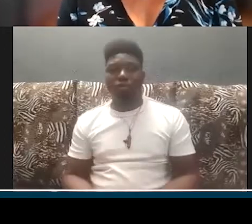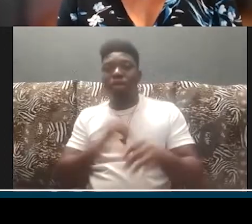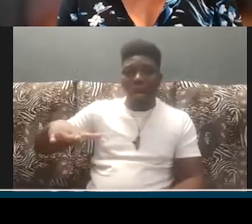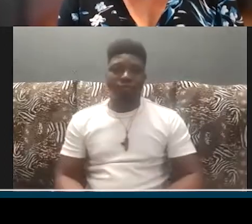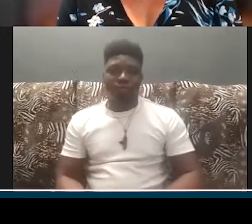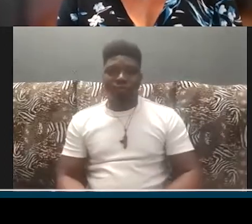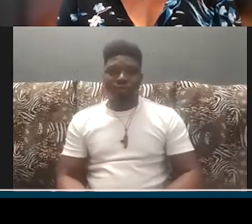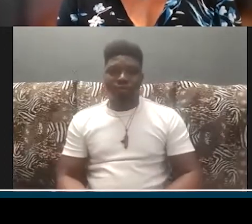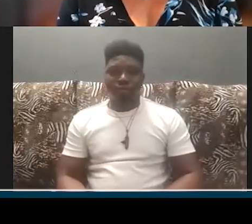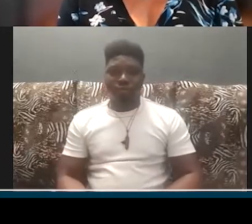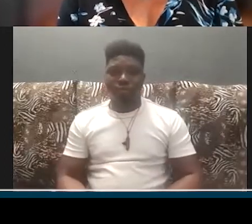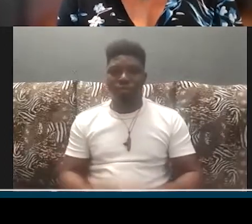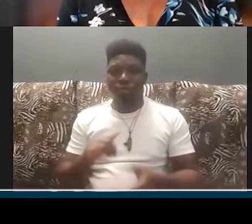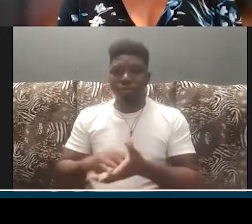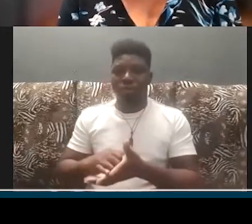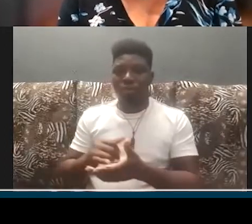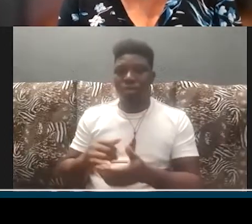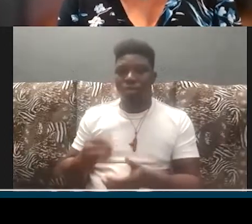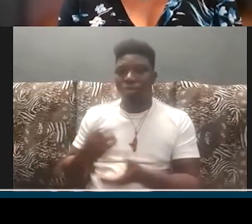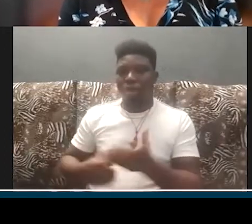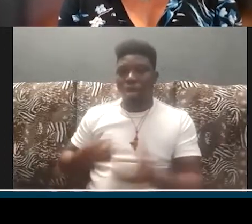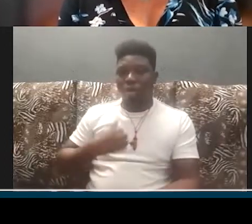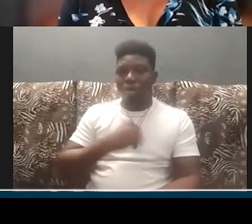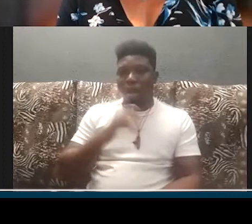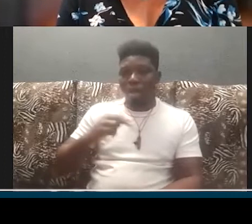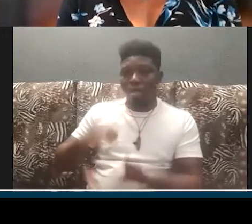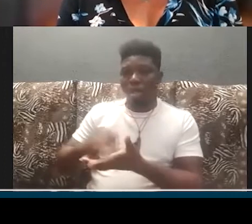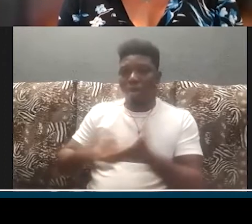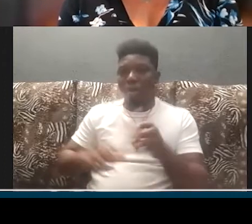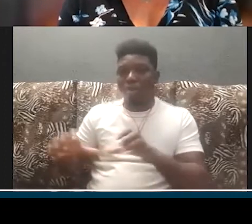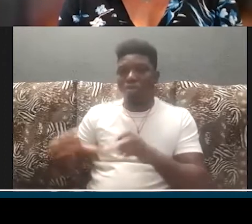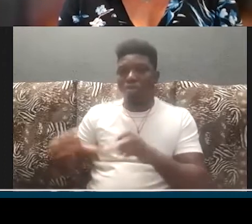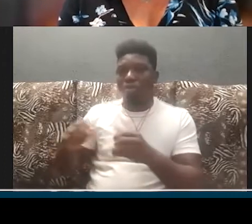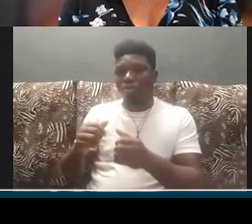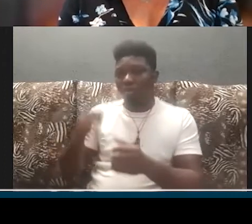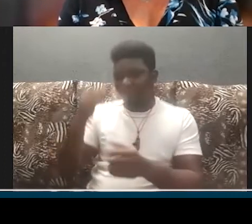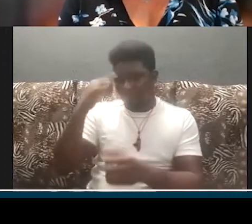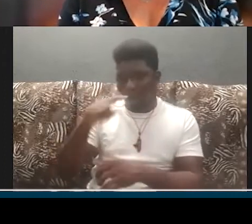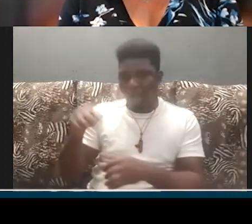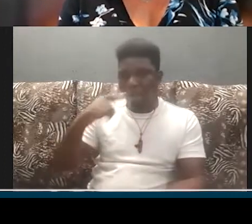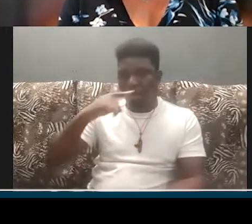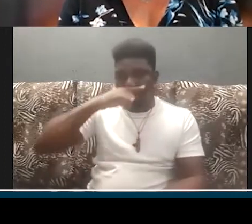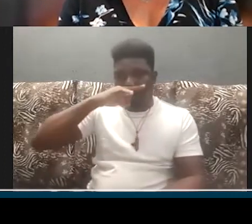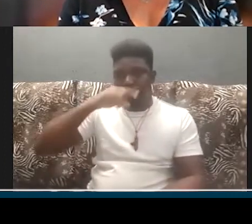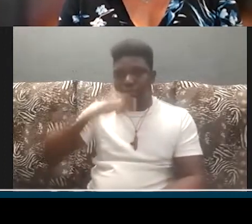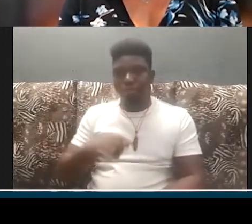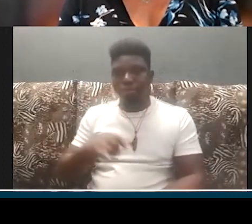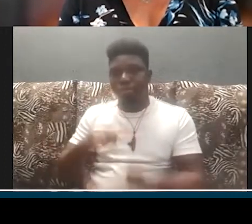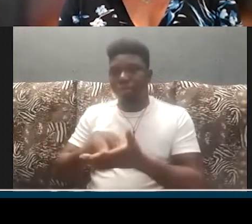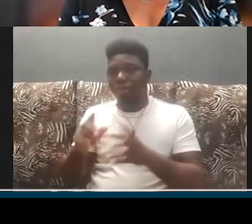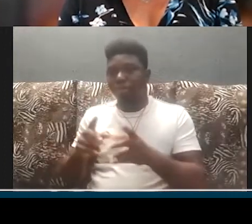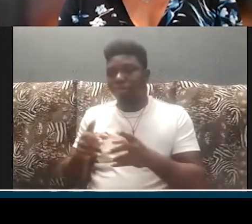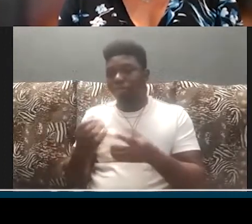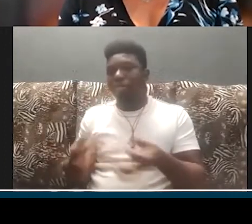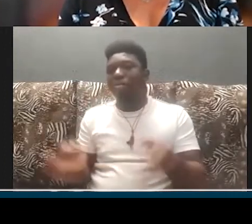can do for this kid so that they can be successful. That's what's important. Yes, yes, yes. I